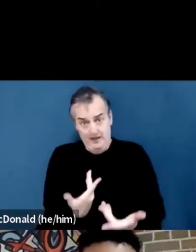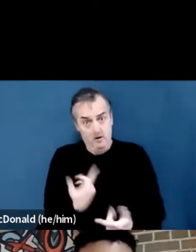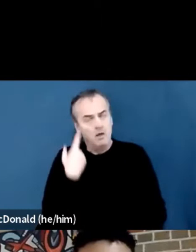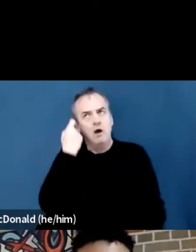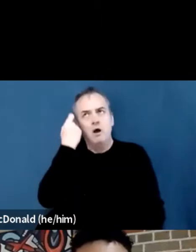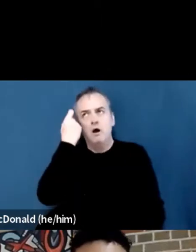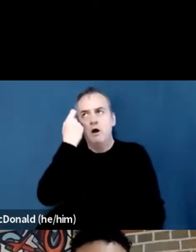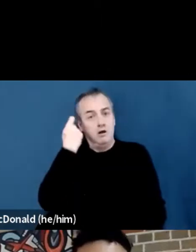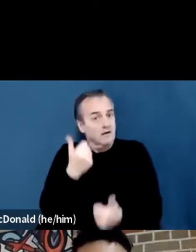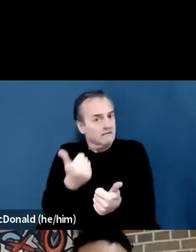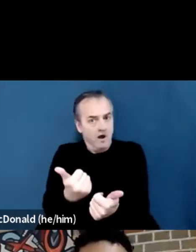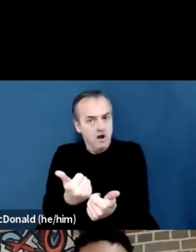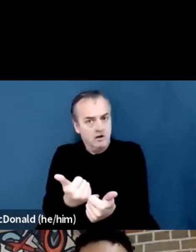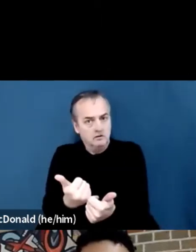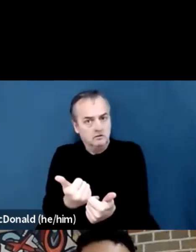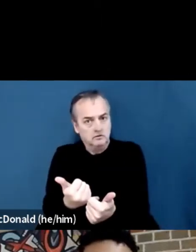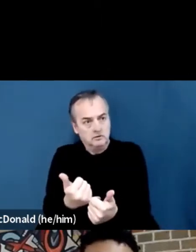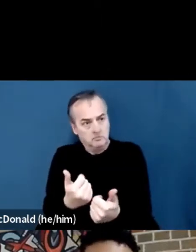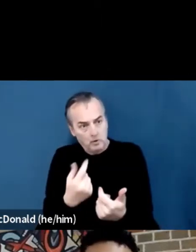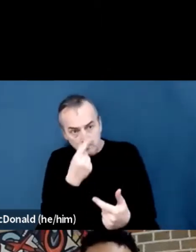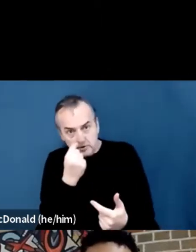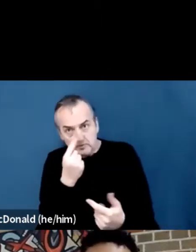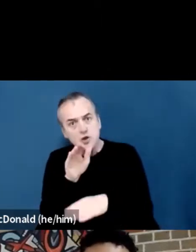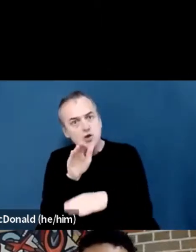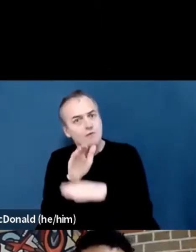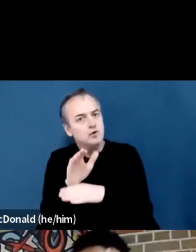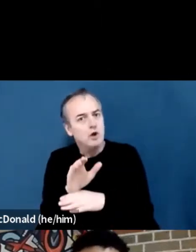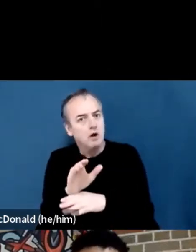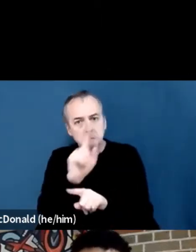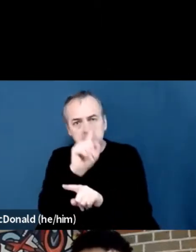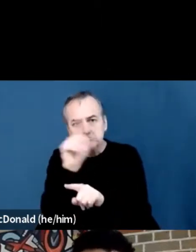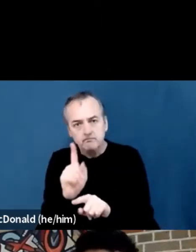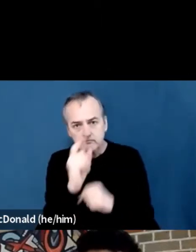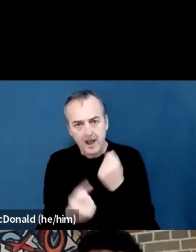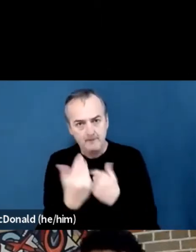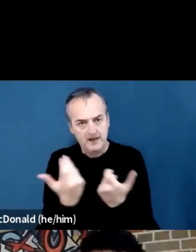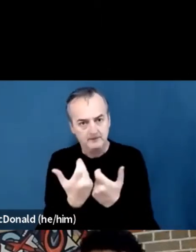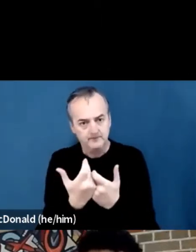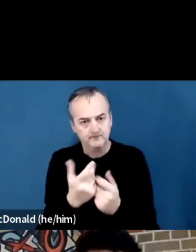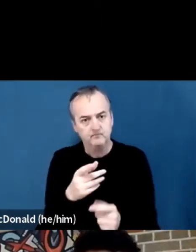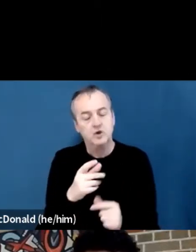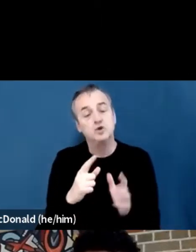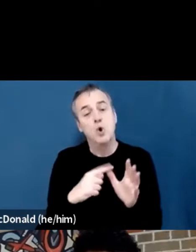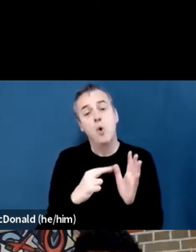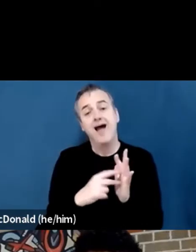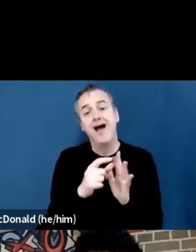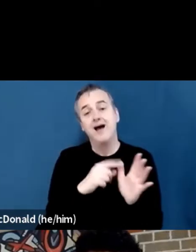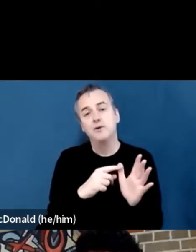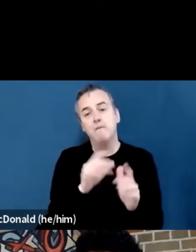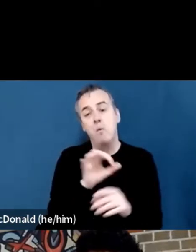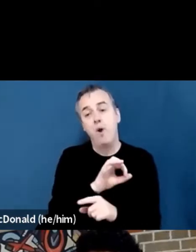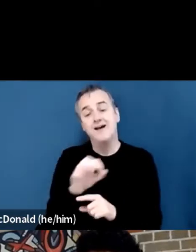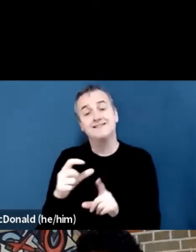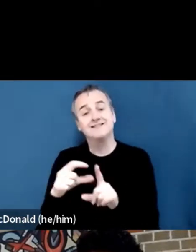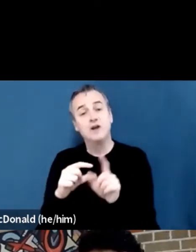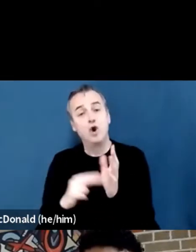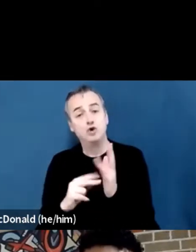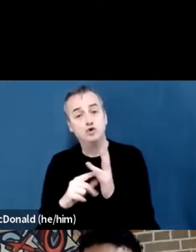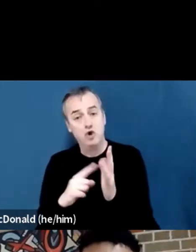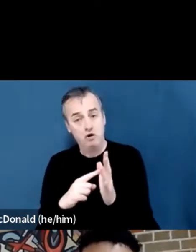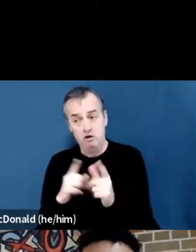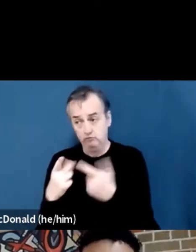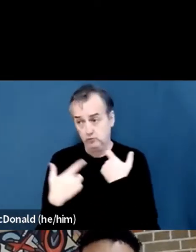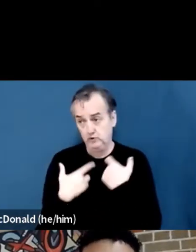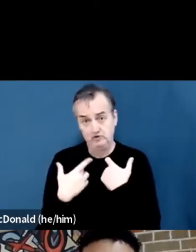about where that journey could take us. Yeah, absolutely. And Donna, what is it that kind of, what gets you excited about a pitch or an